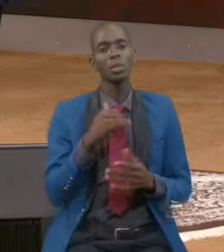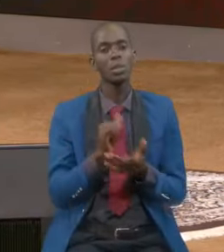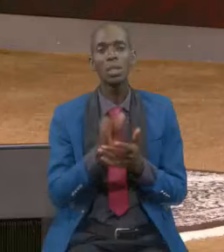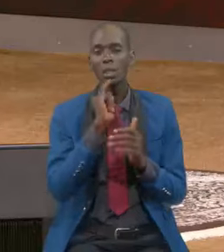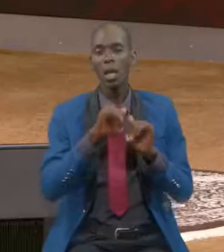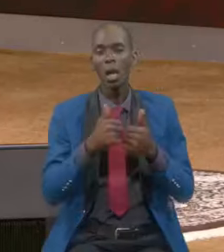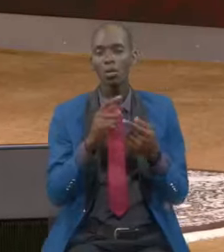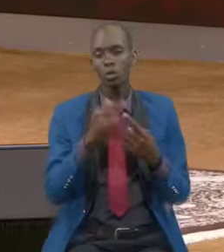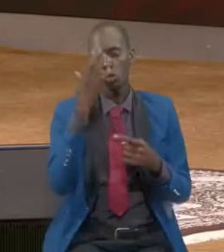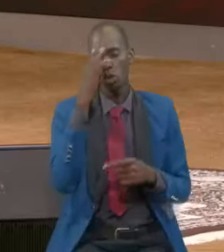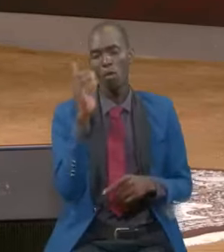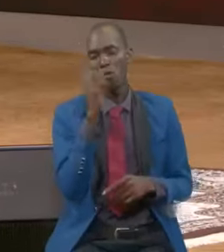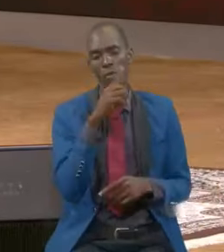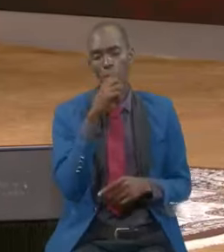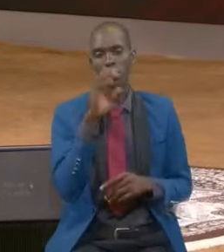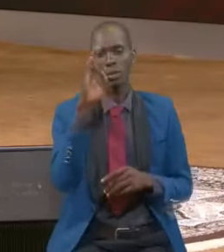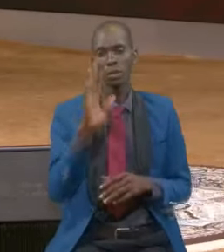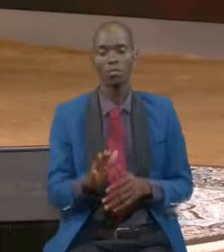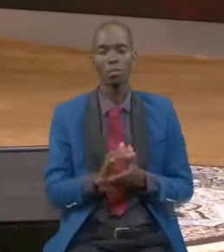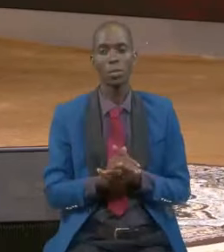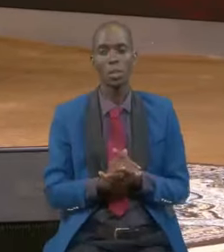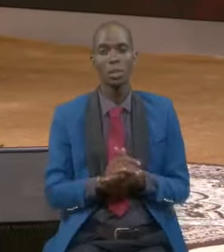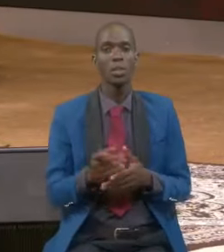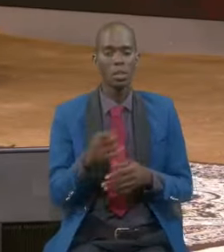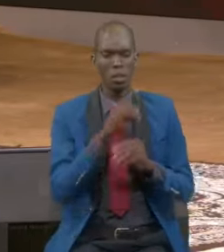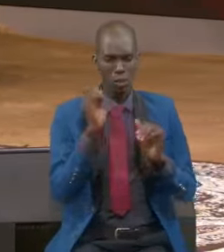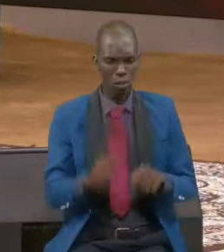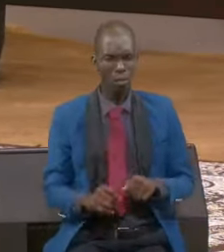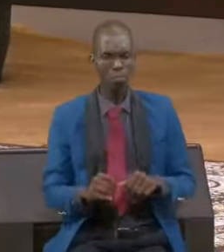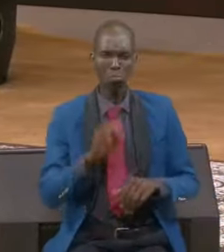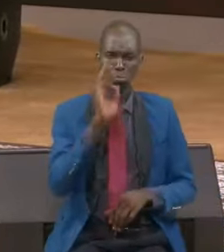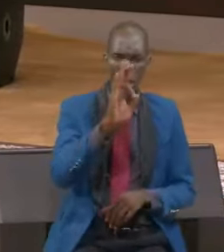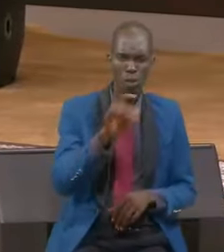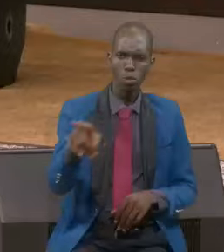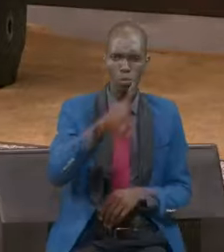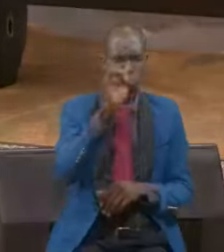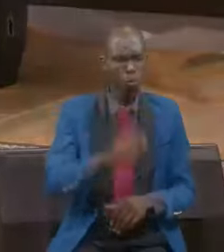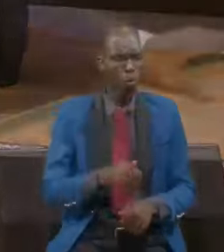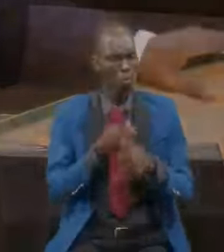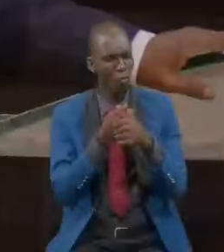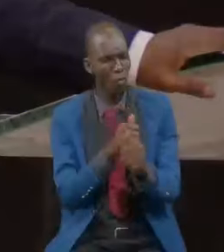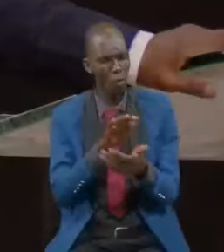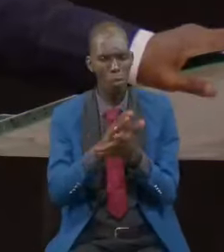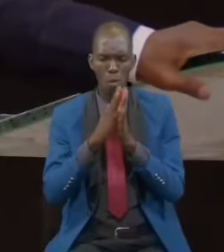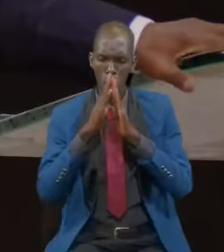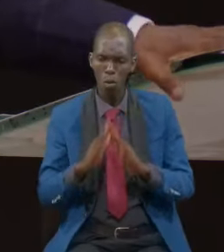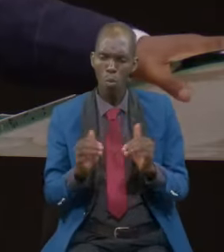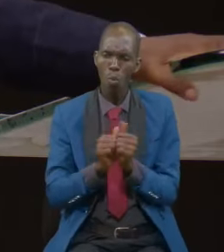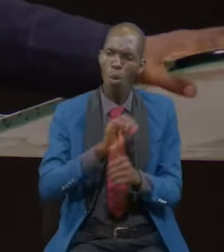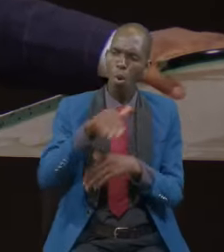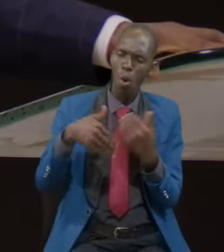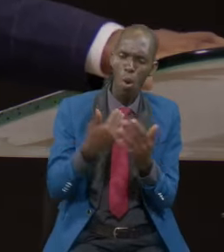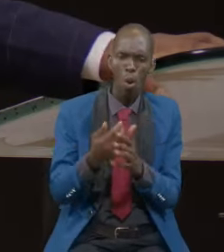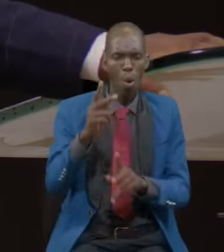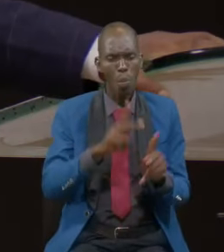false prophets. They can declare, follow peace with all men and holiness without which